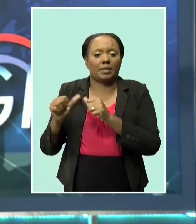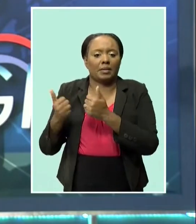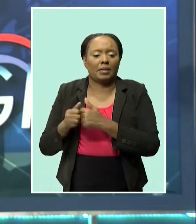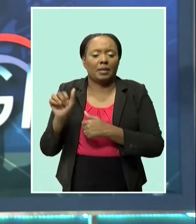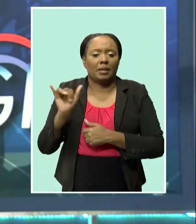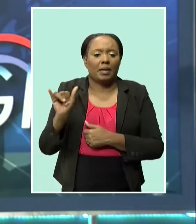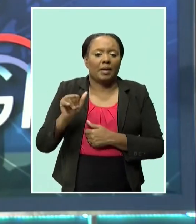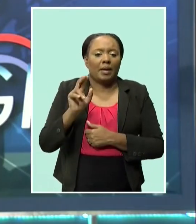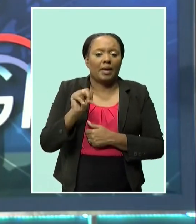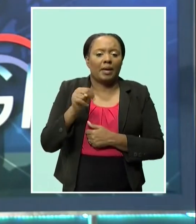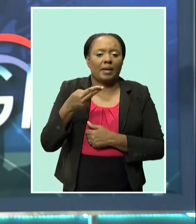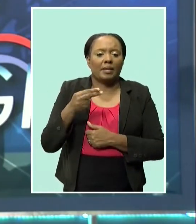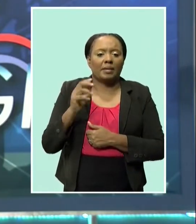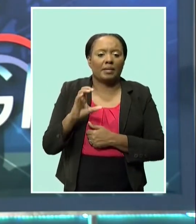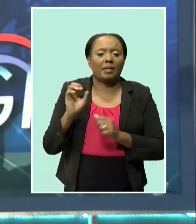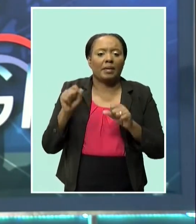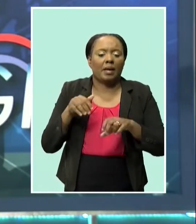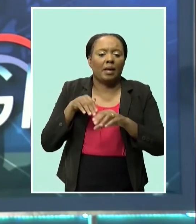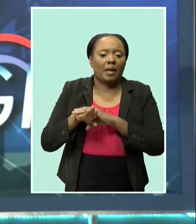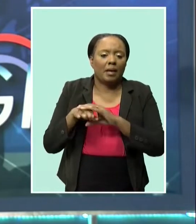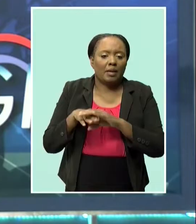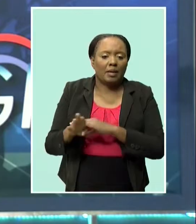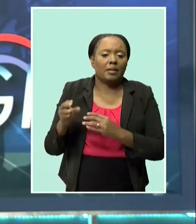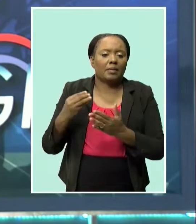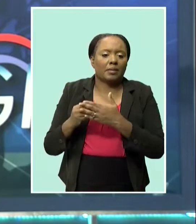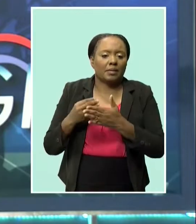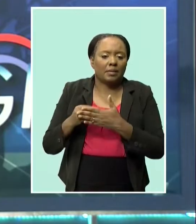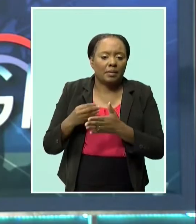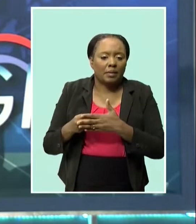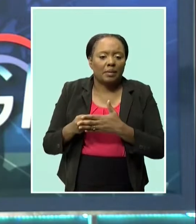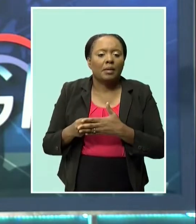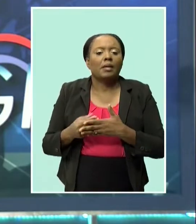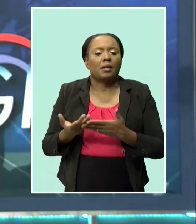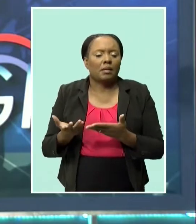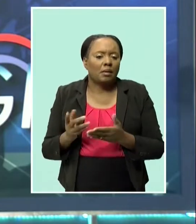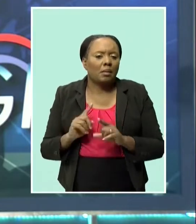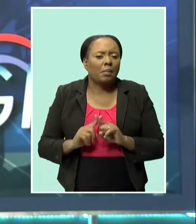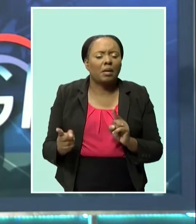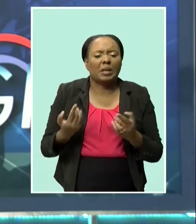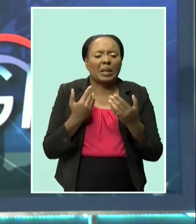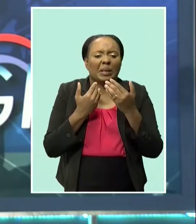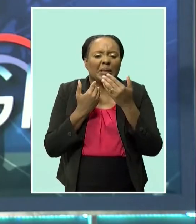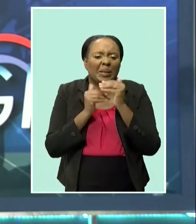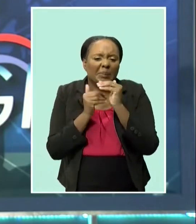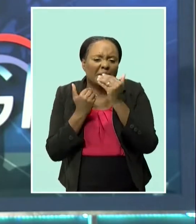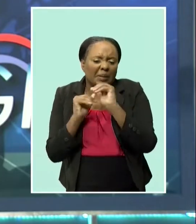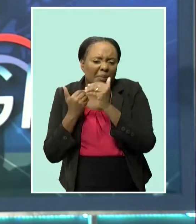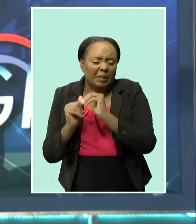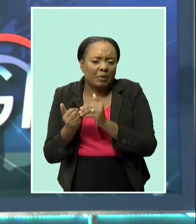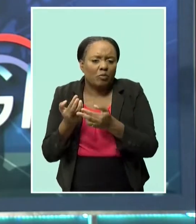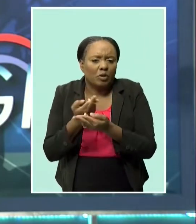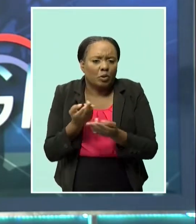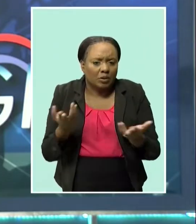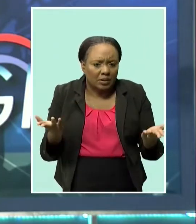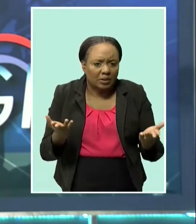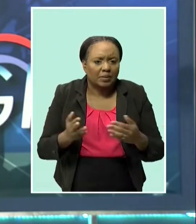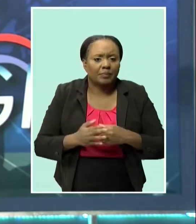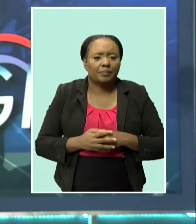access to money from the fund to continue the rebuilding effort, which has been hampered by limited resources. He said to date, of